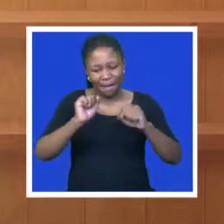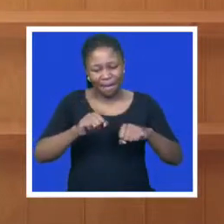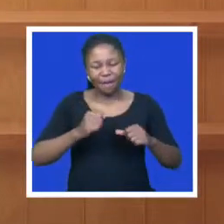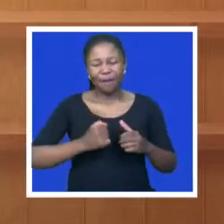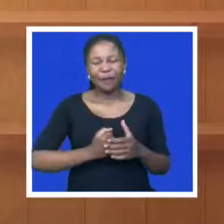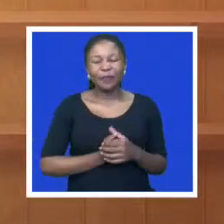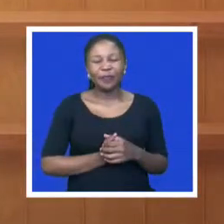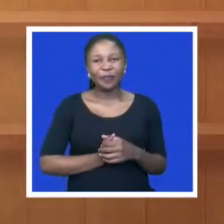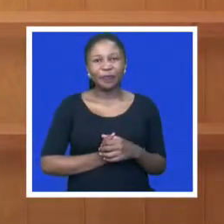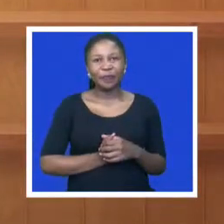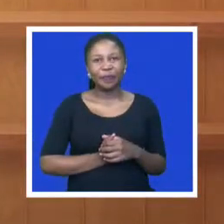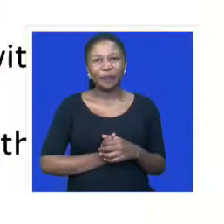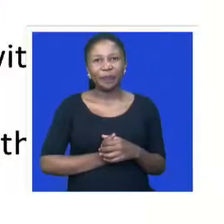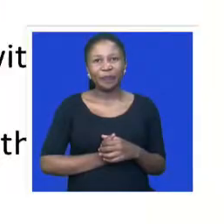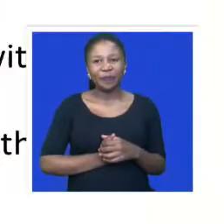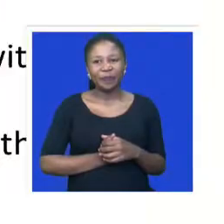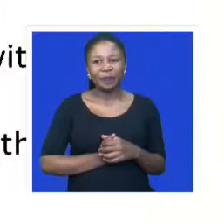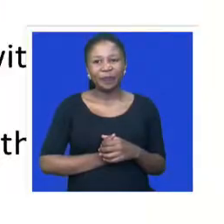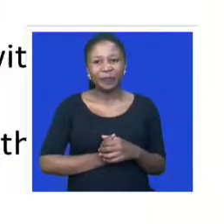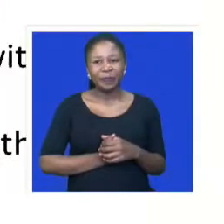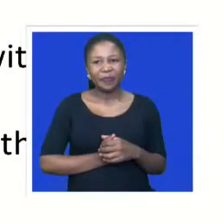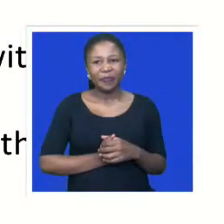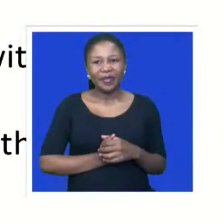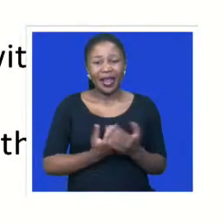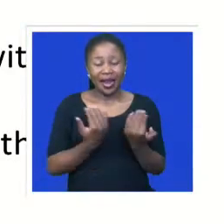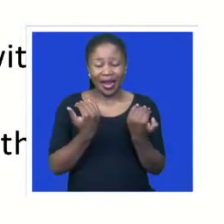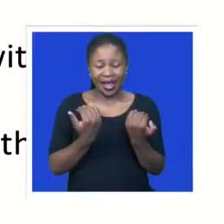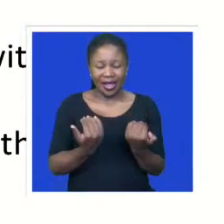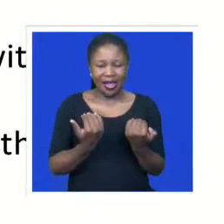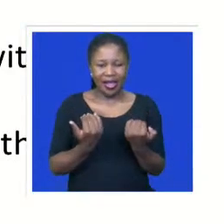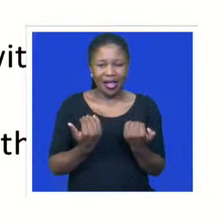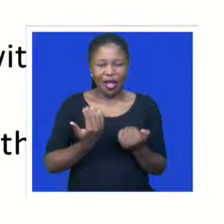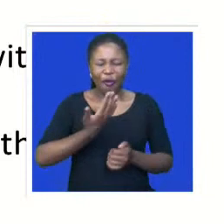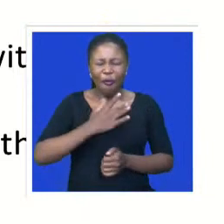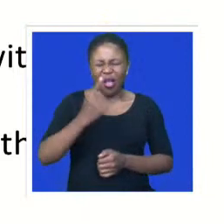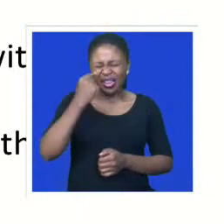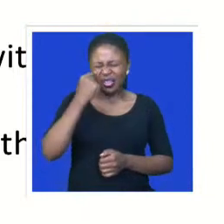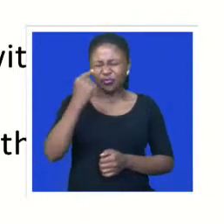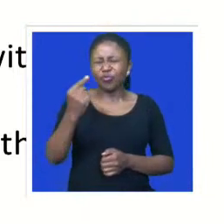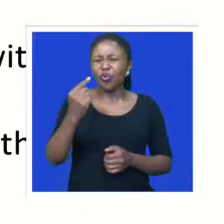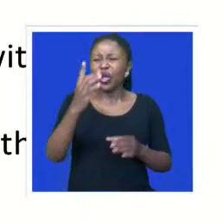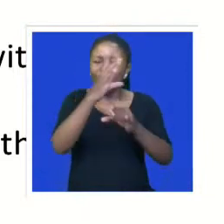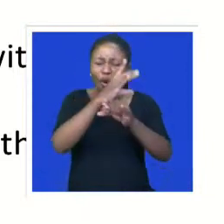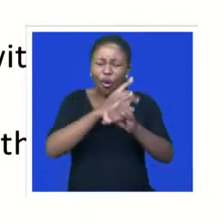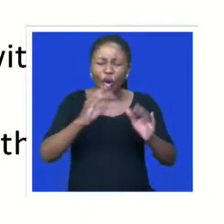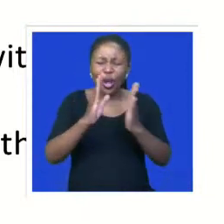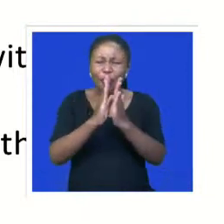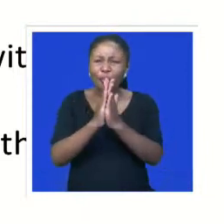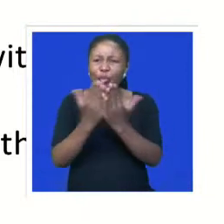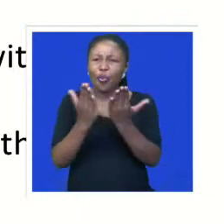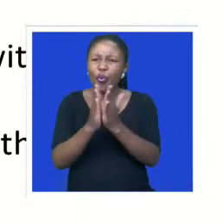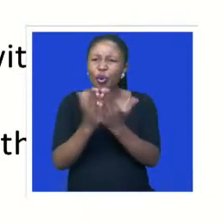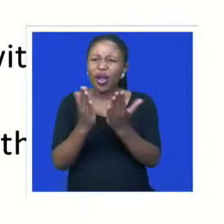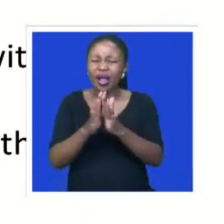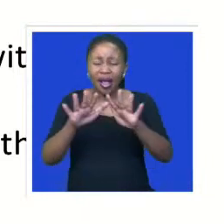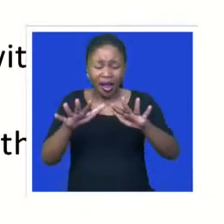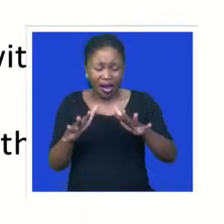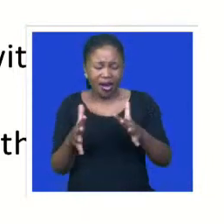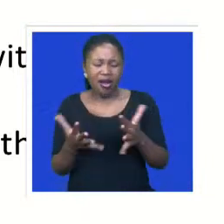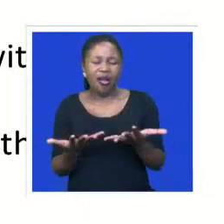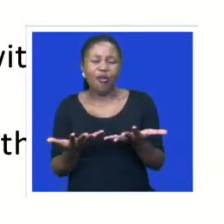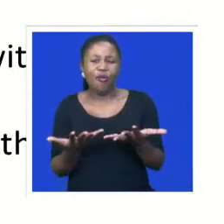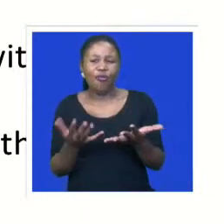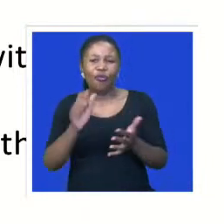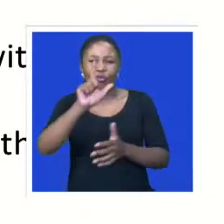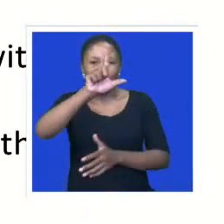Gospel as revealed in the Magnificat. So number one characteristic we're going to look at is that it is the gospel